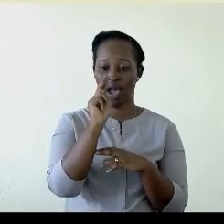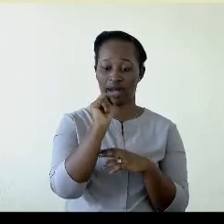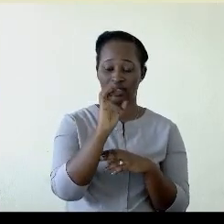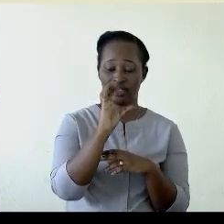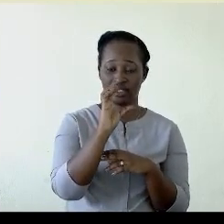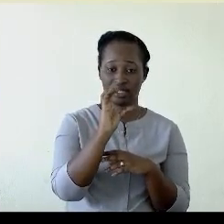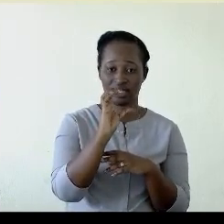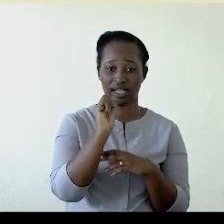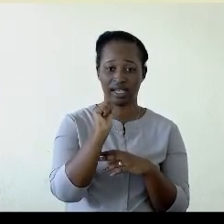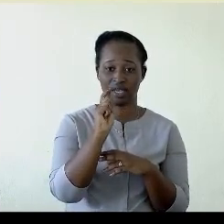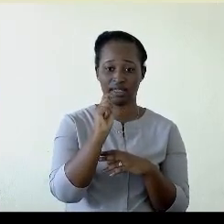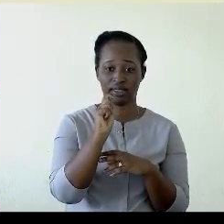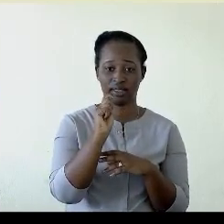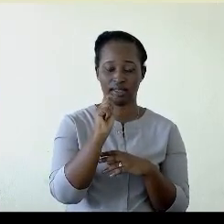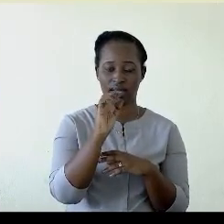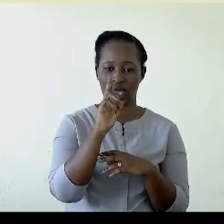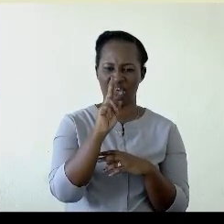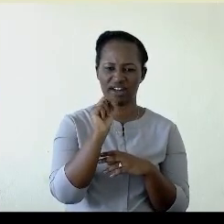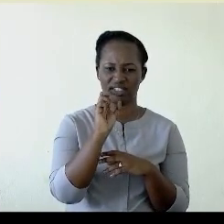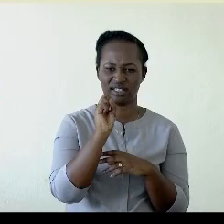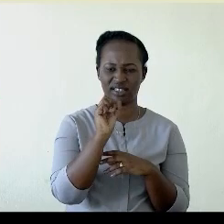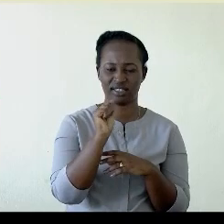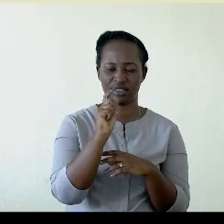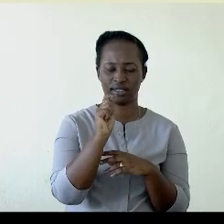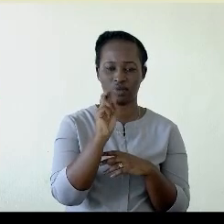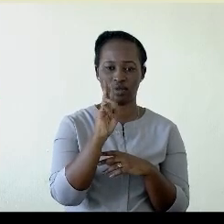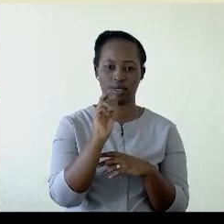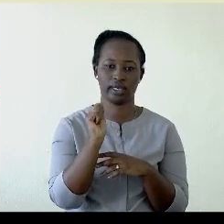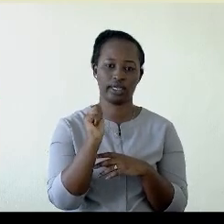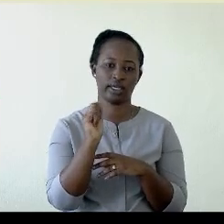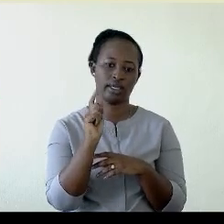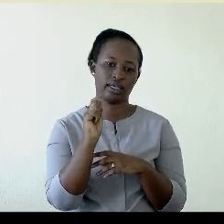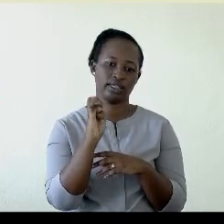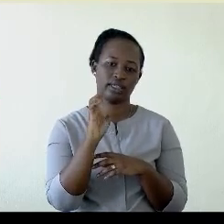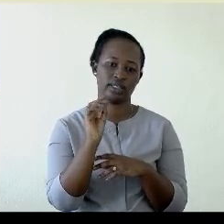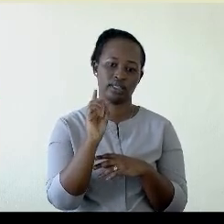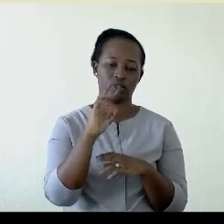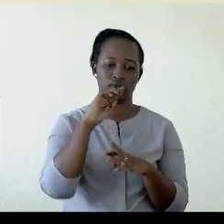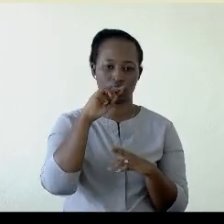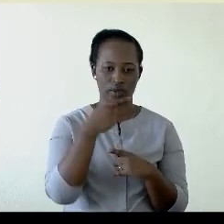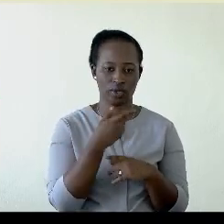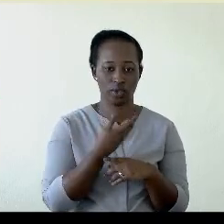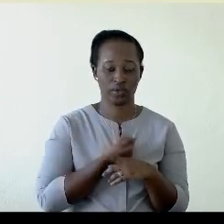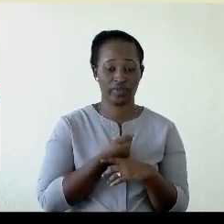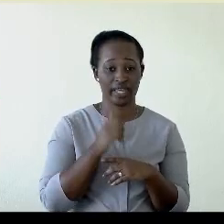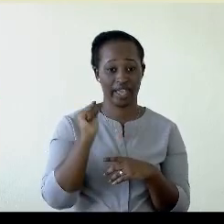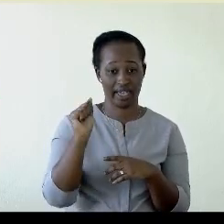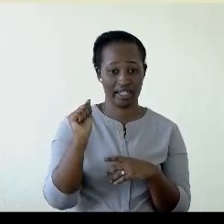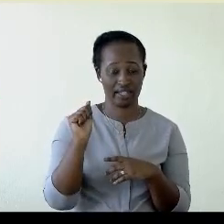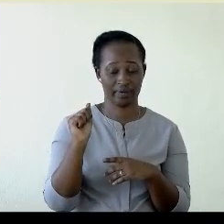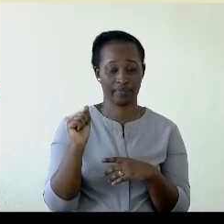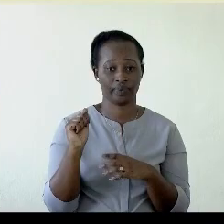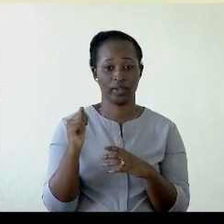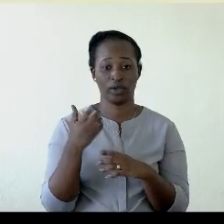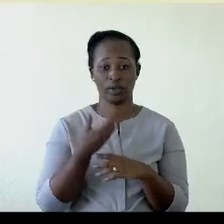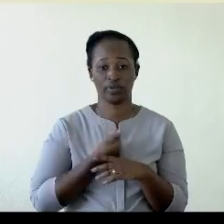solution. We have beaker A, which is suggested to be unsaturated.